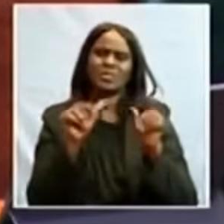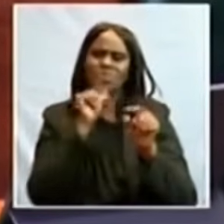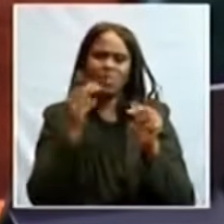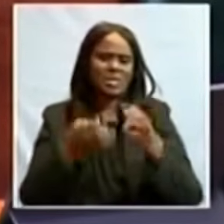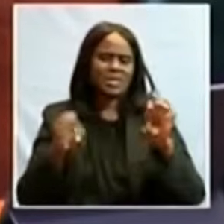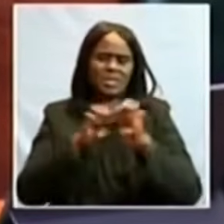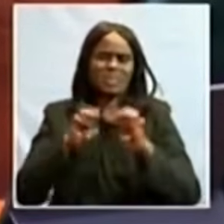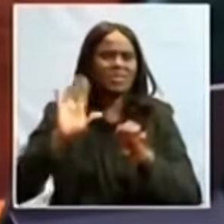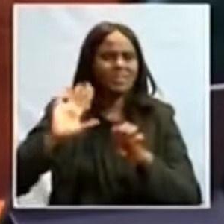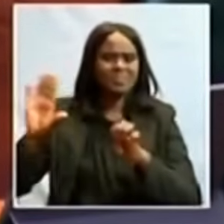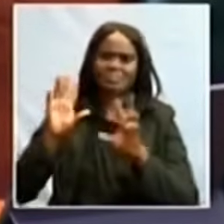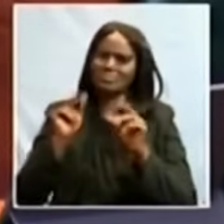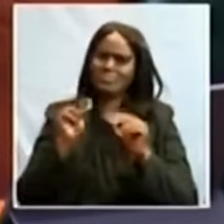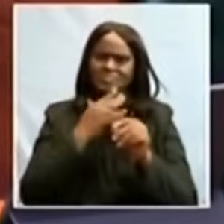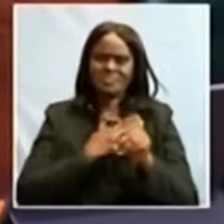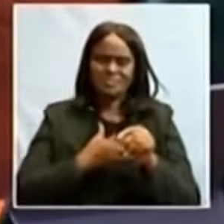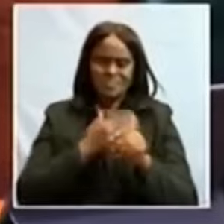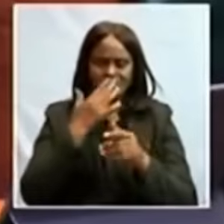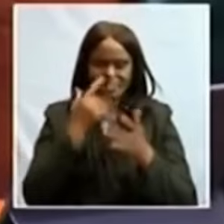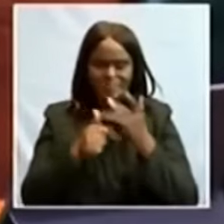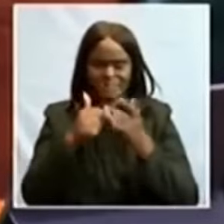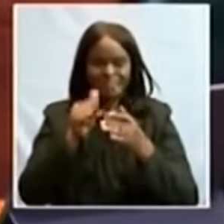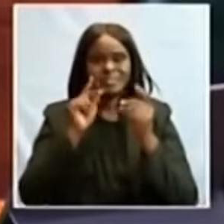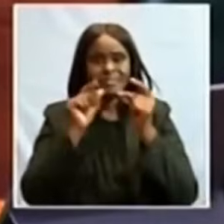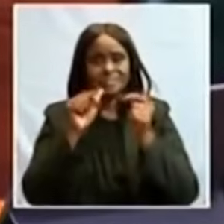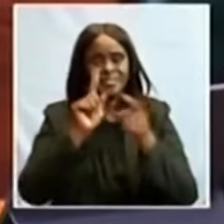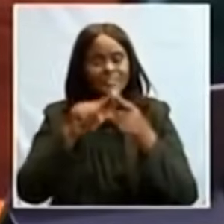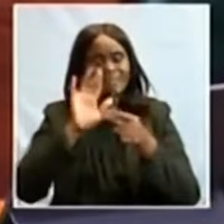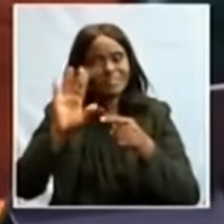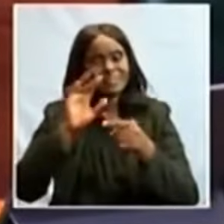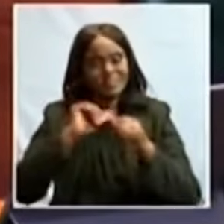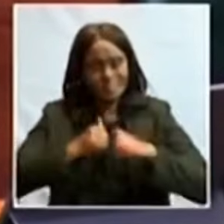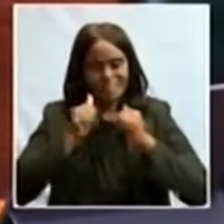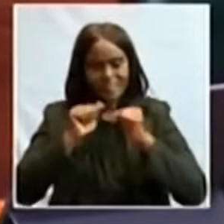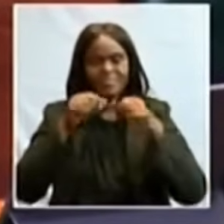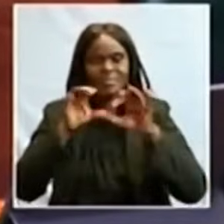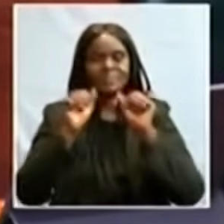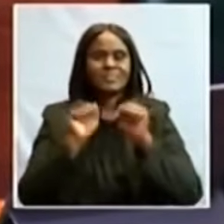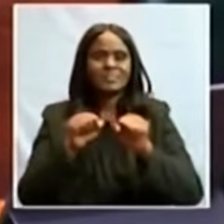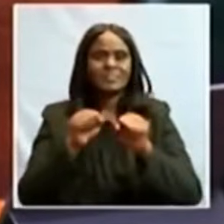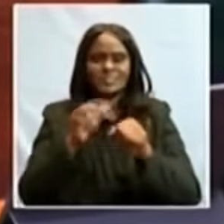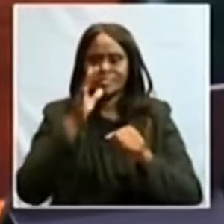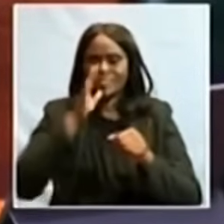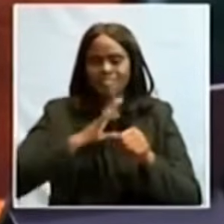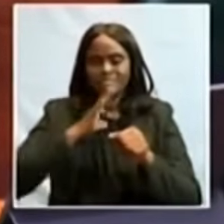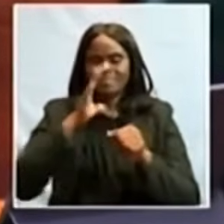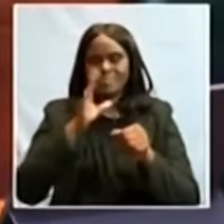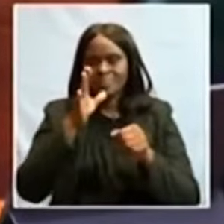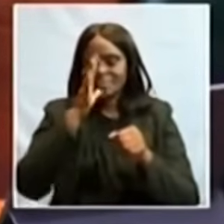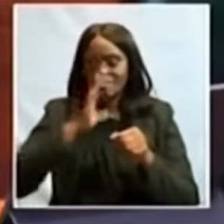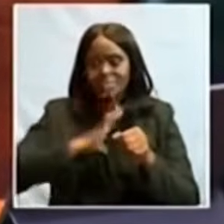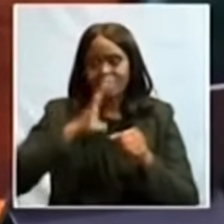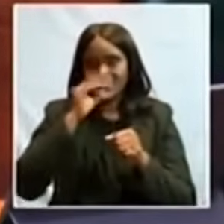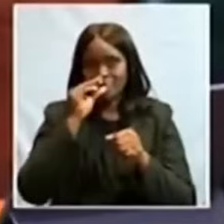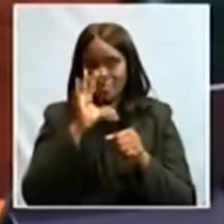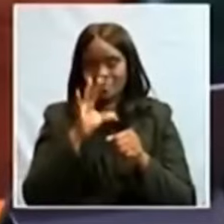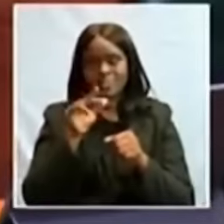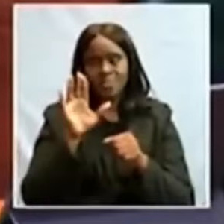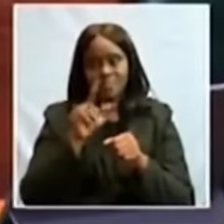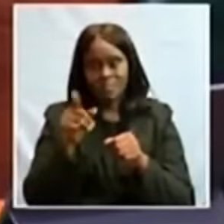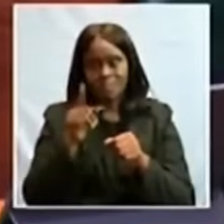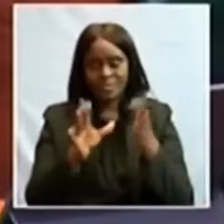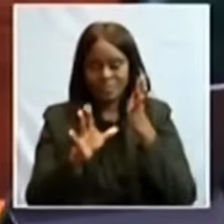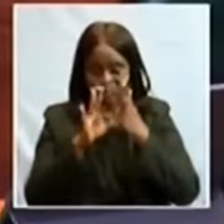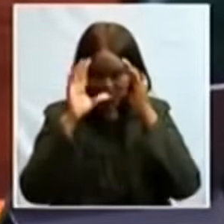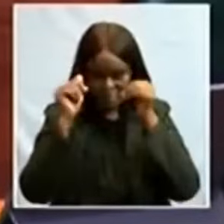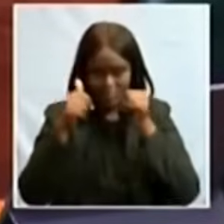point of order. Please get to your point of order so that we make progress. Madam Speaker, is the Vice